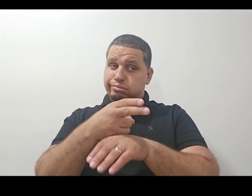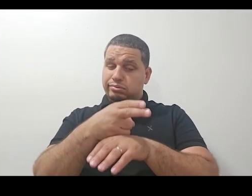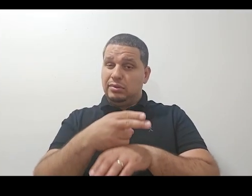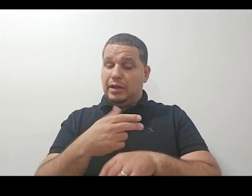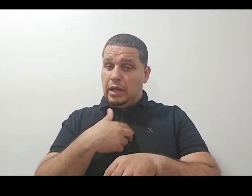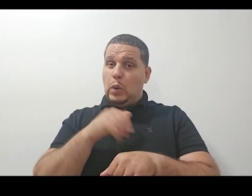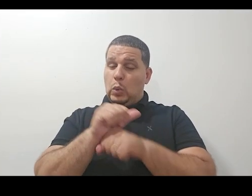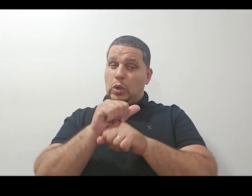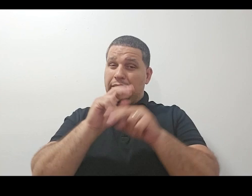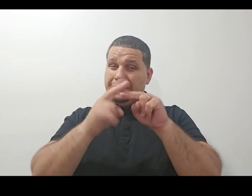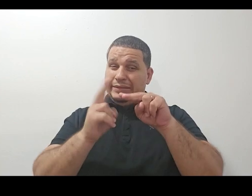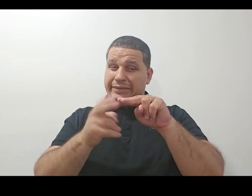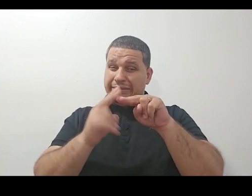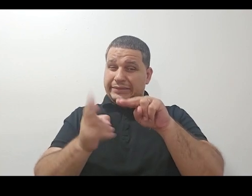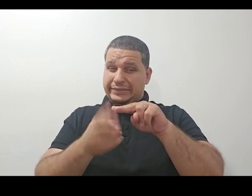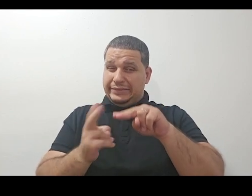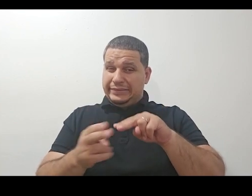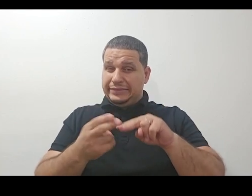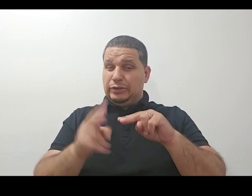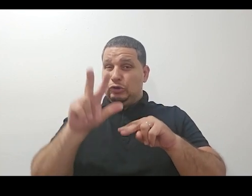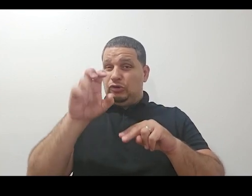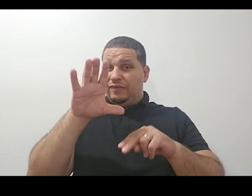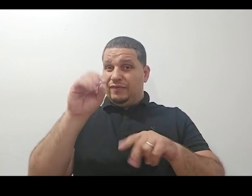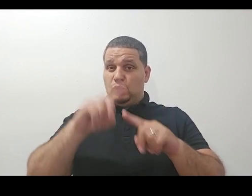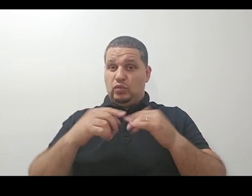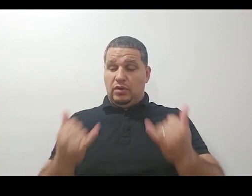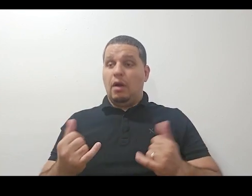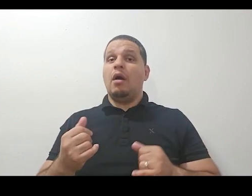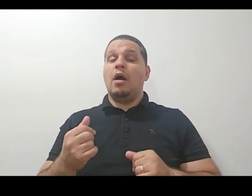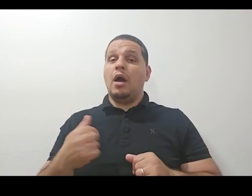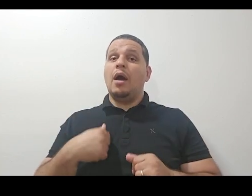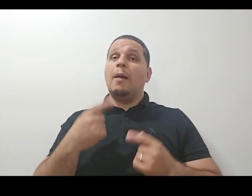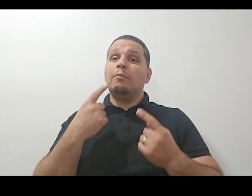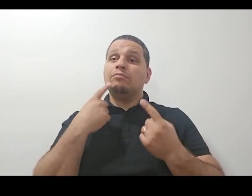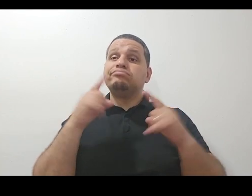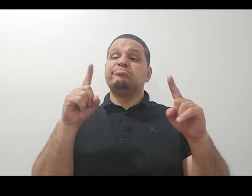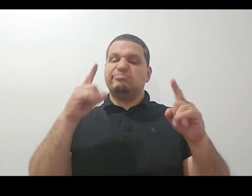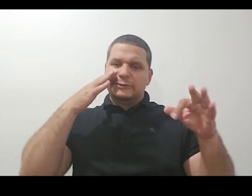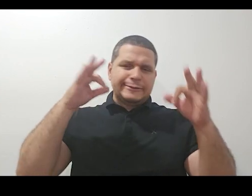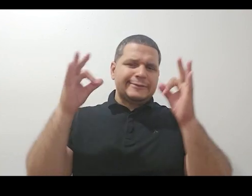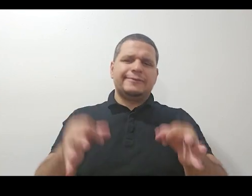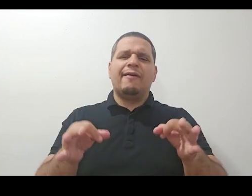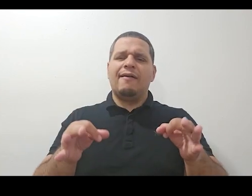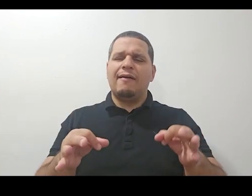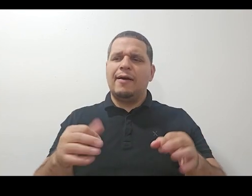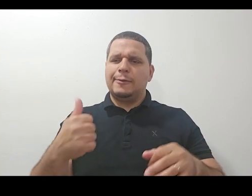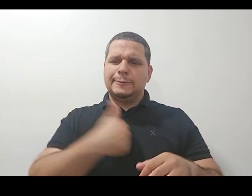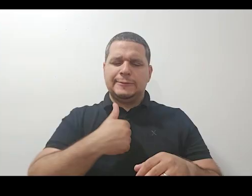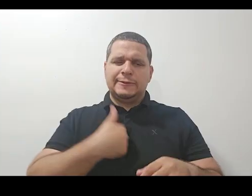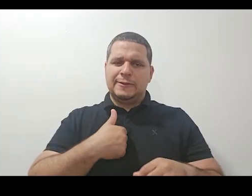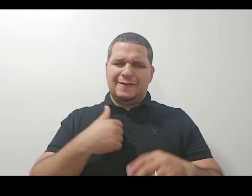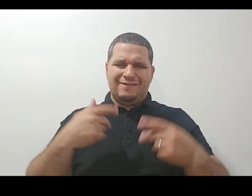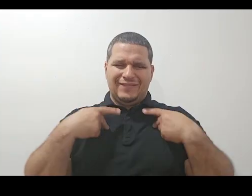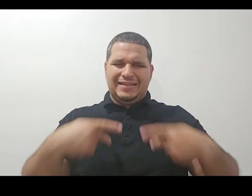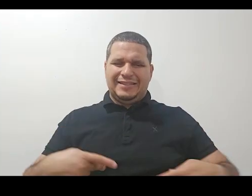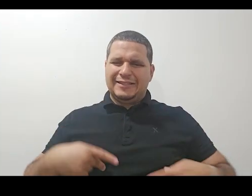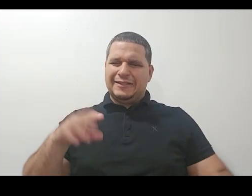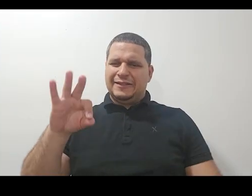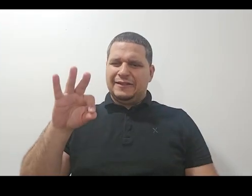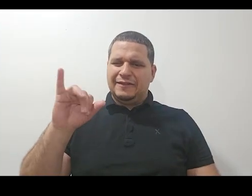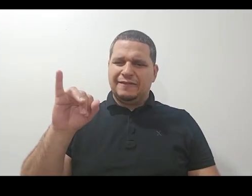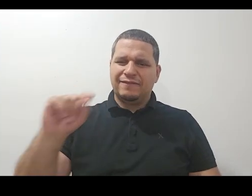350. I had to work my way down from 350. But when I finally made the decision to get